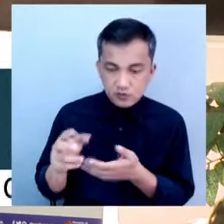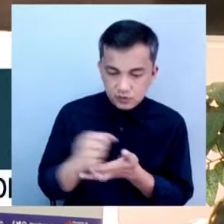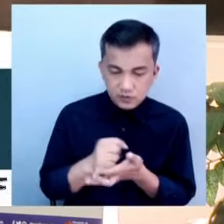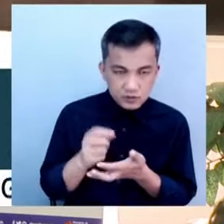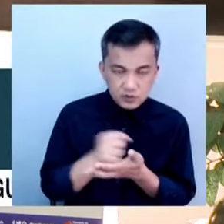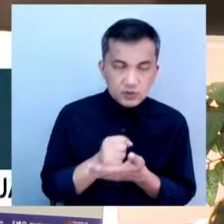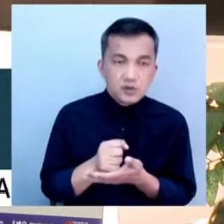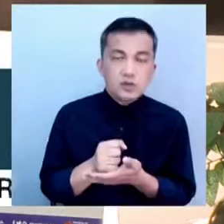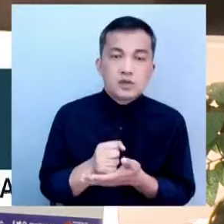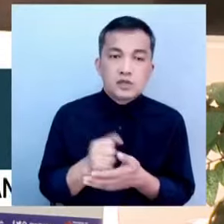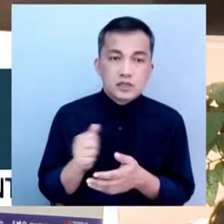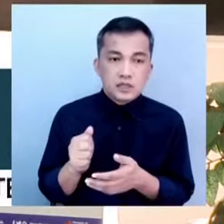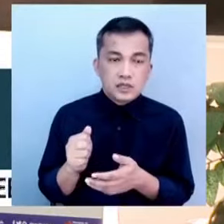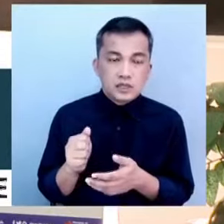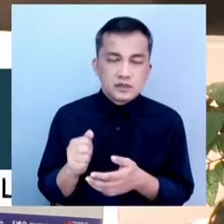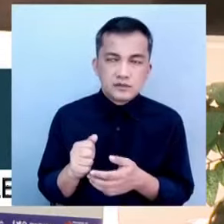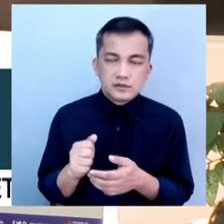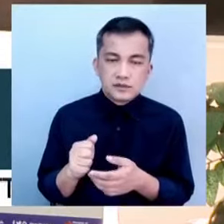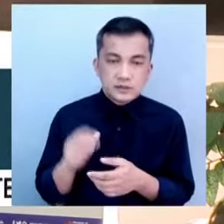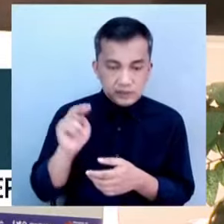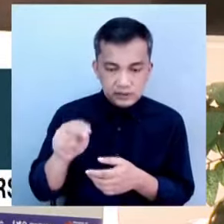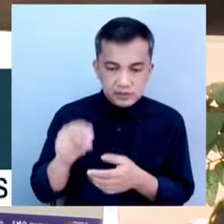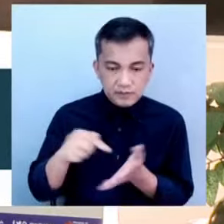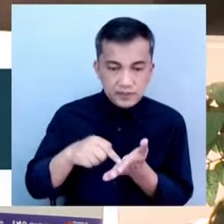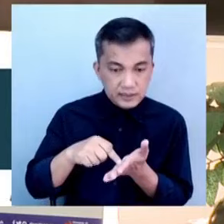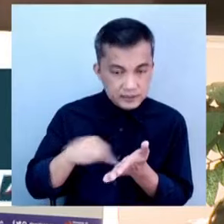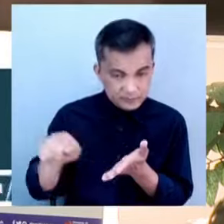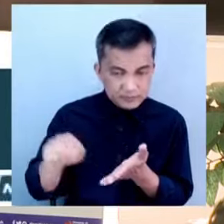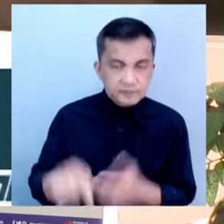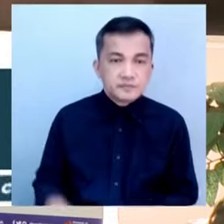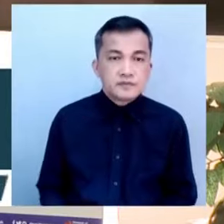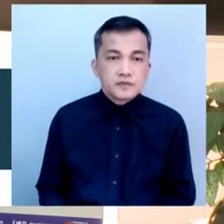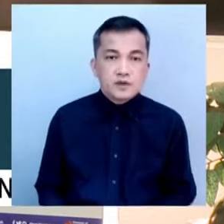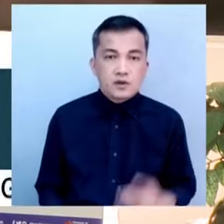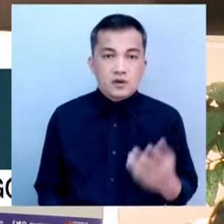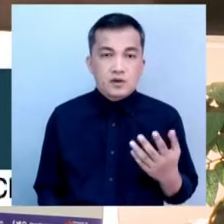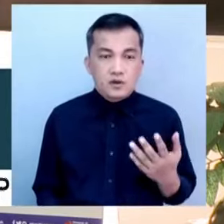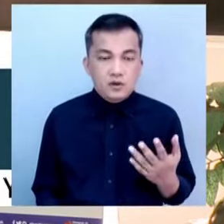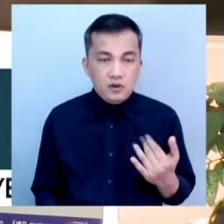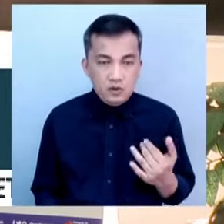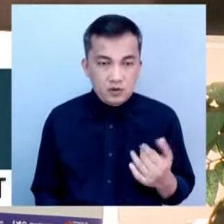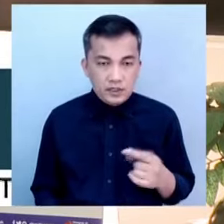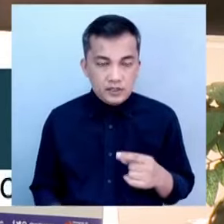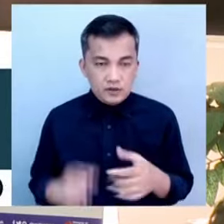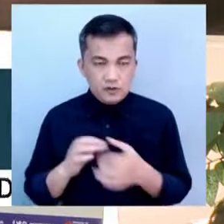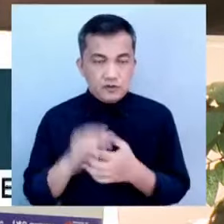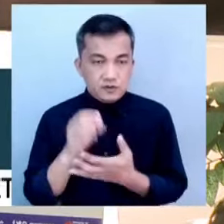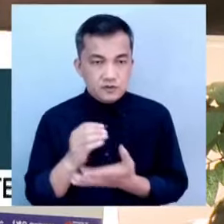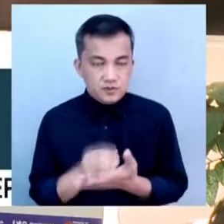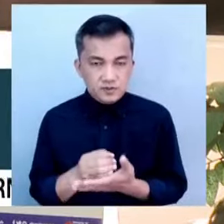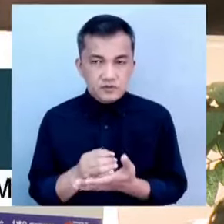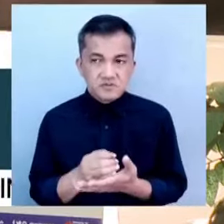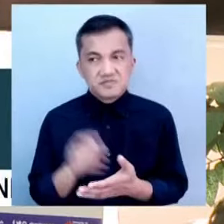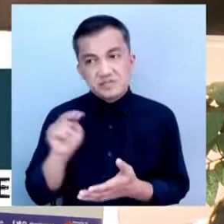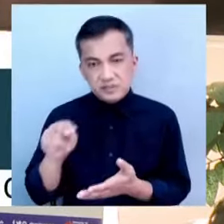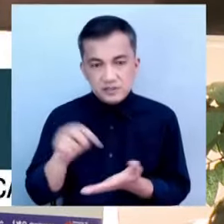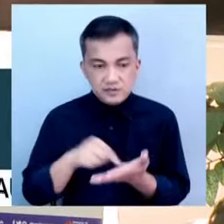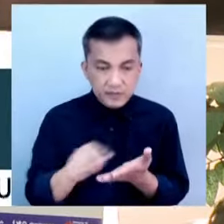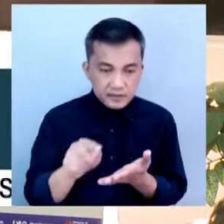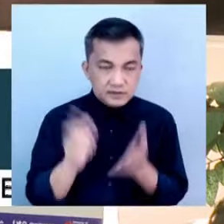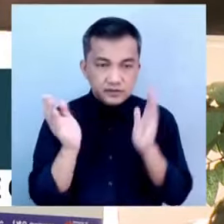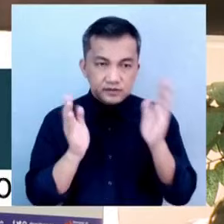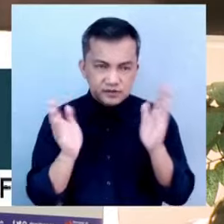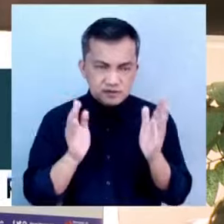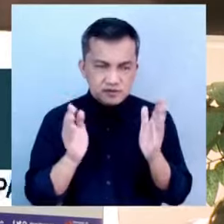mga kinakailangan nating bayaran. Dahil, of course, we have to pay for the services of our